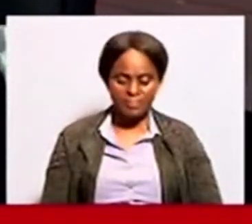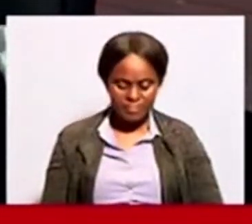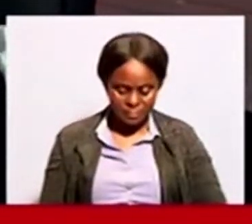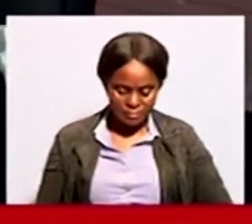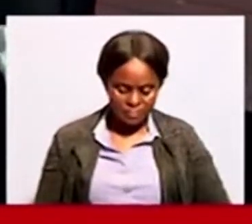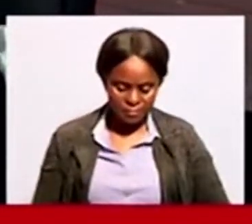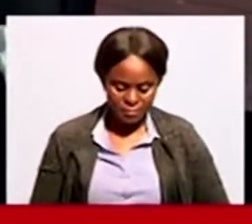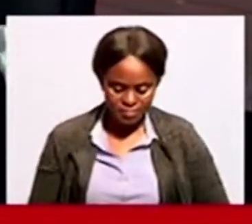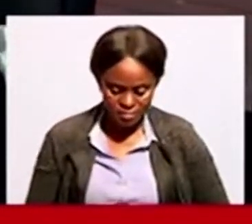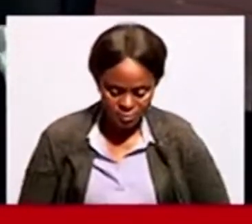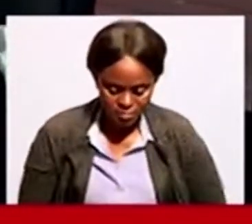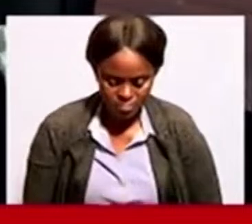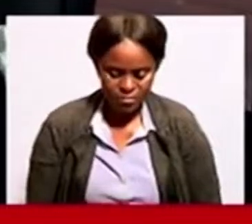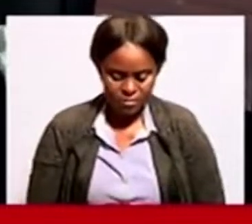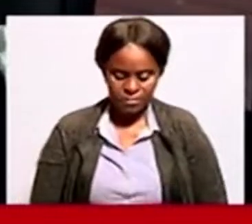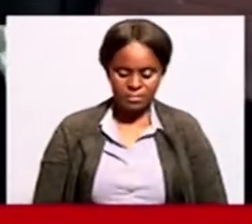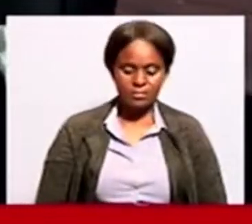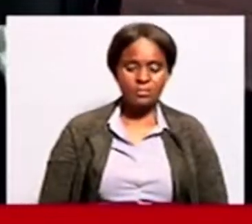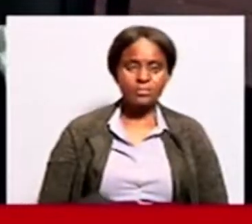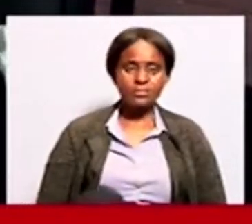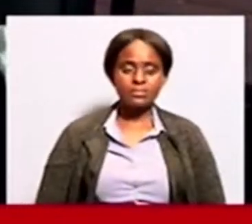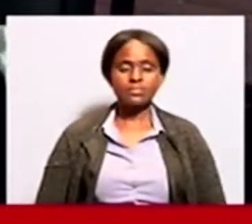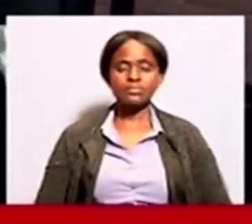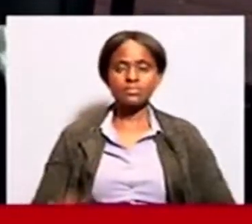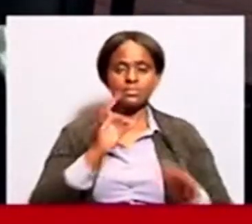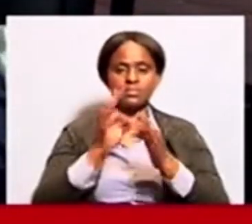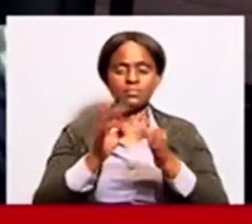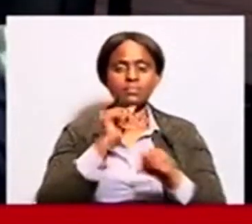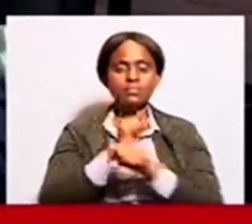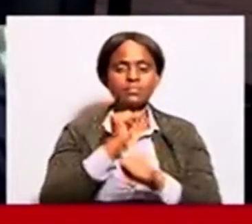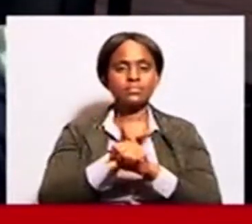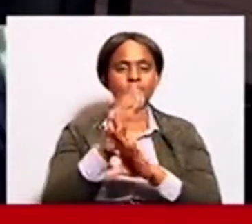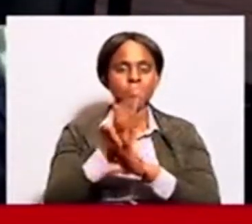If he has not done that, if he has not done works before,